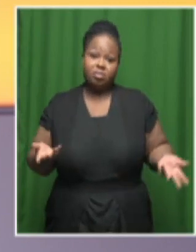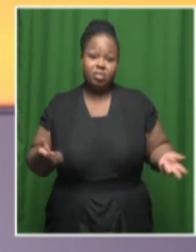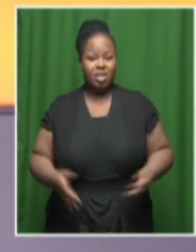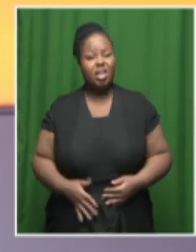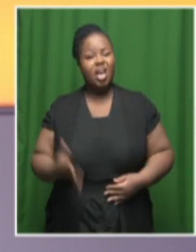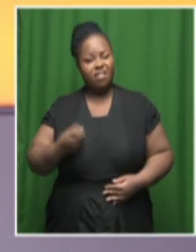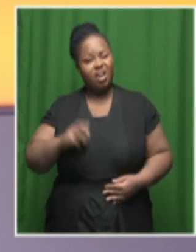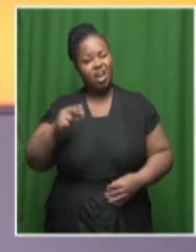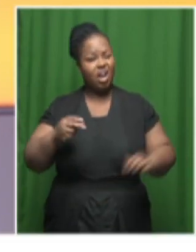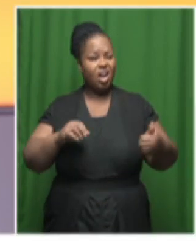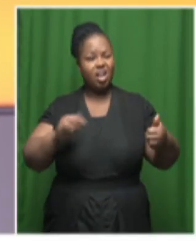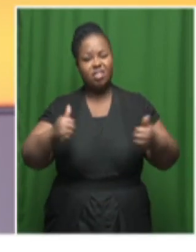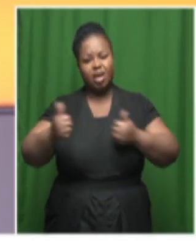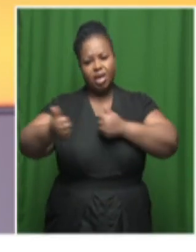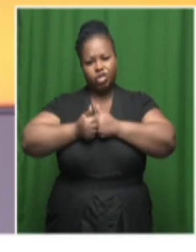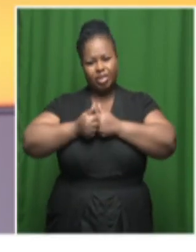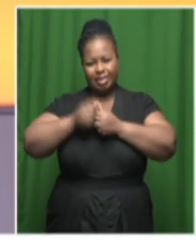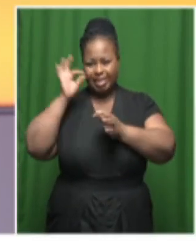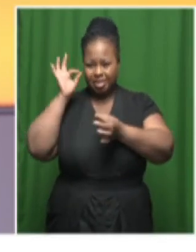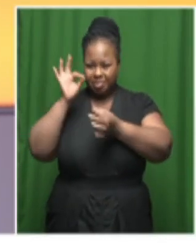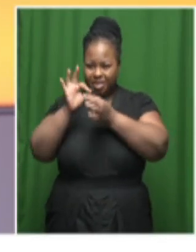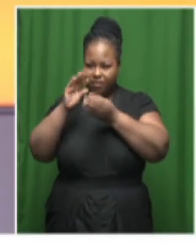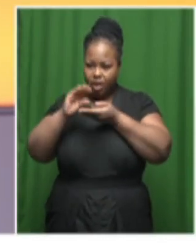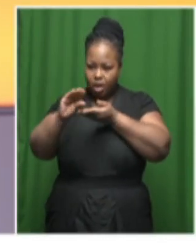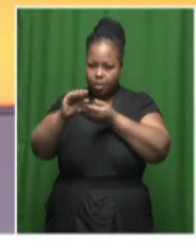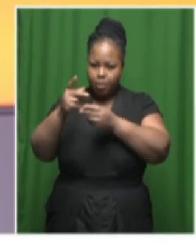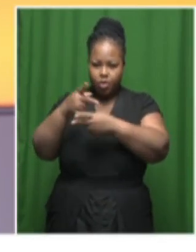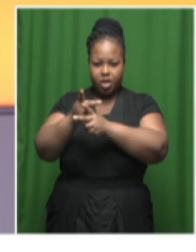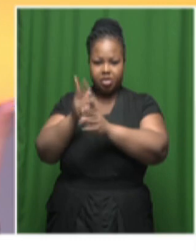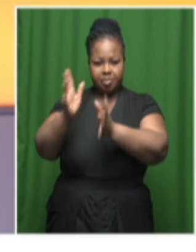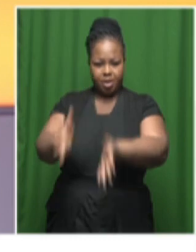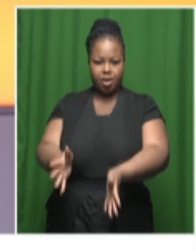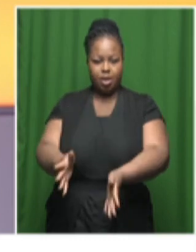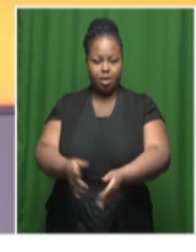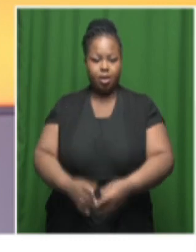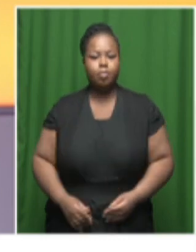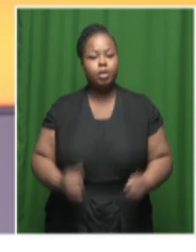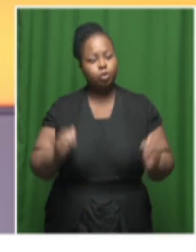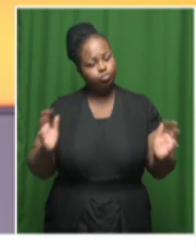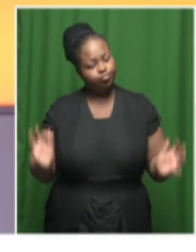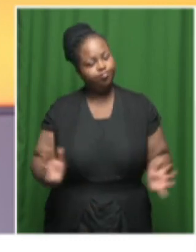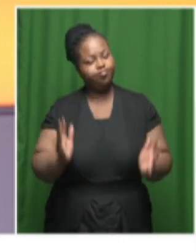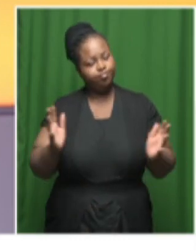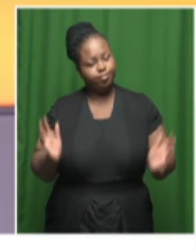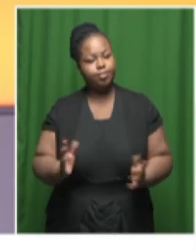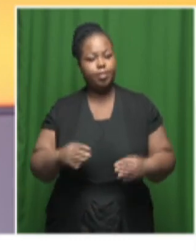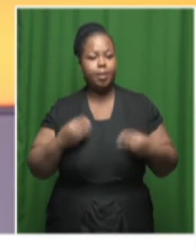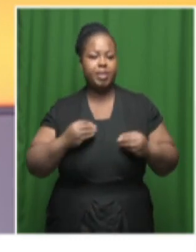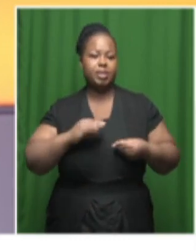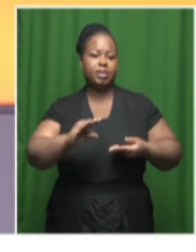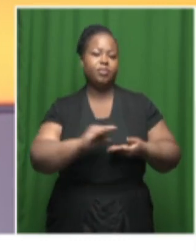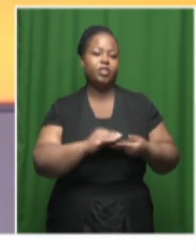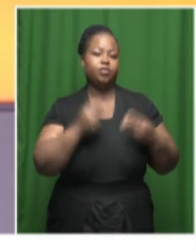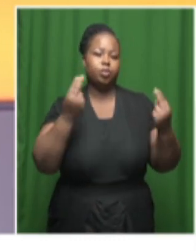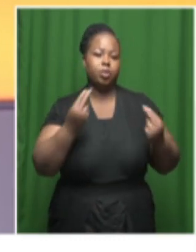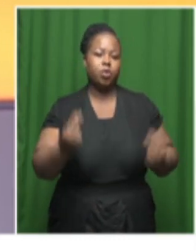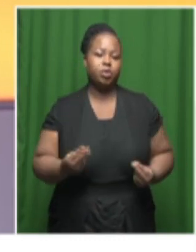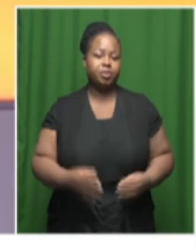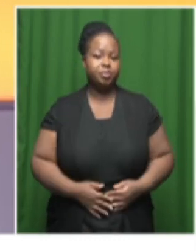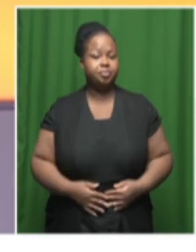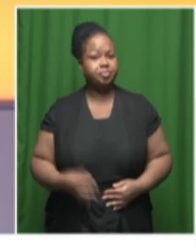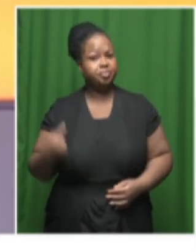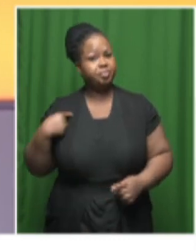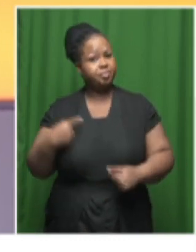other agencies that fund the particular cultural production. We're about encouraging business investment in the arts. And to date, we've